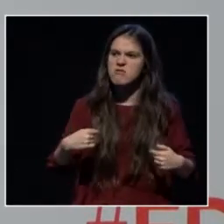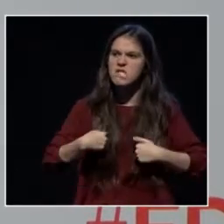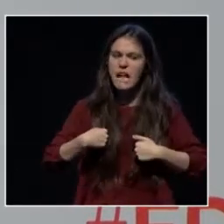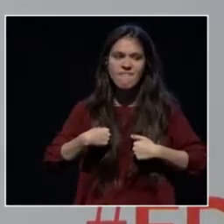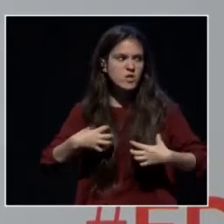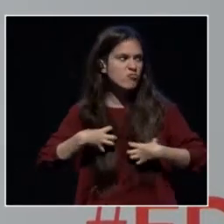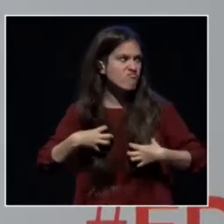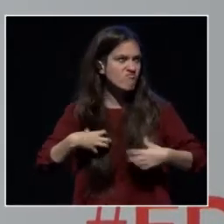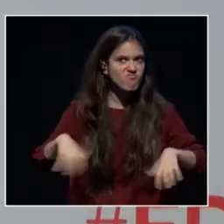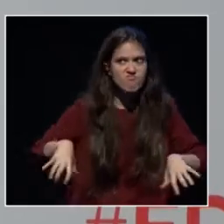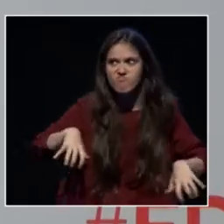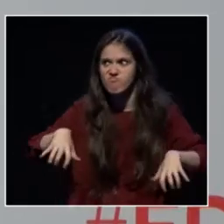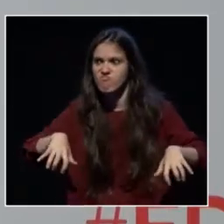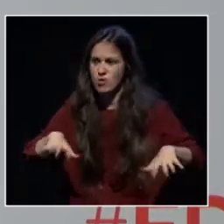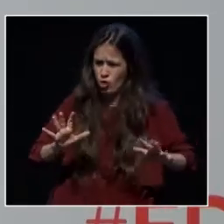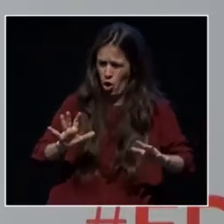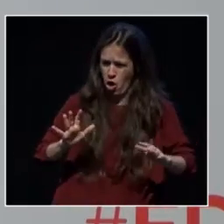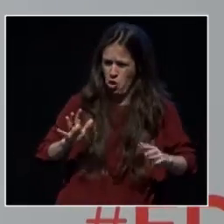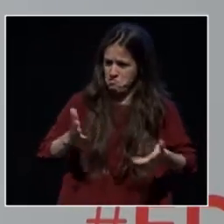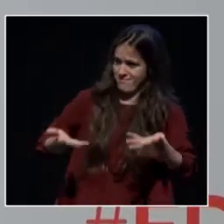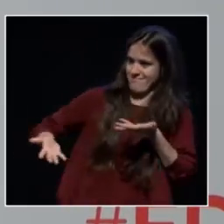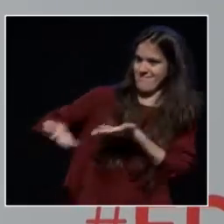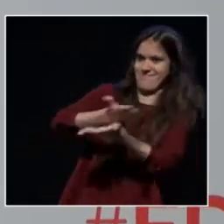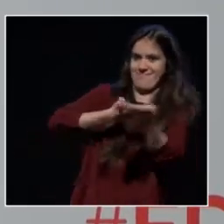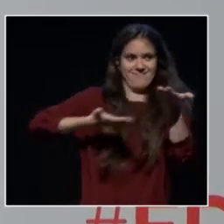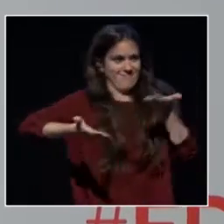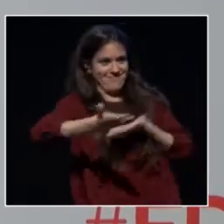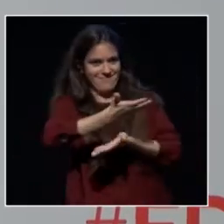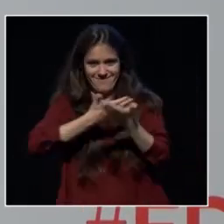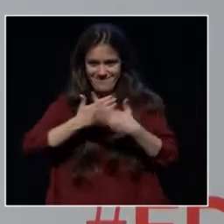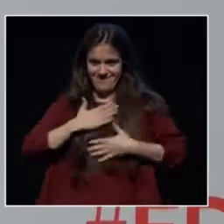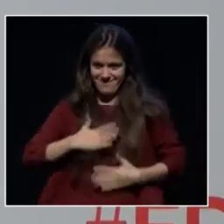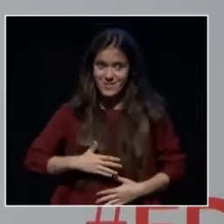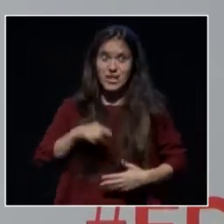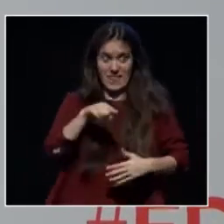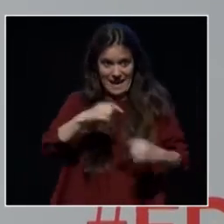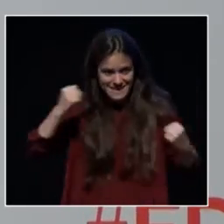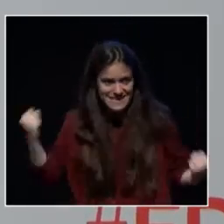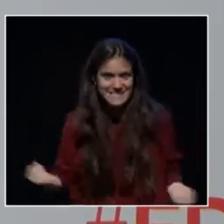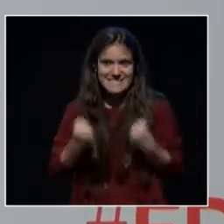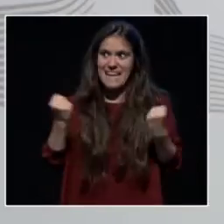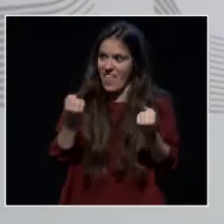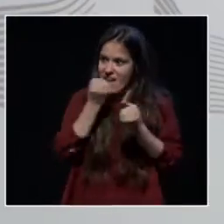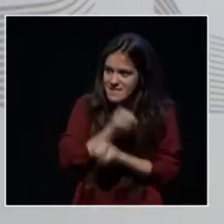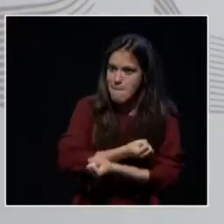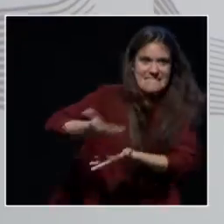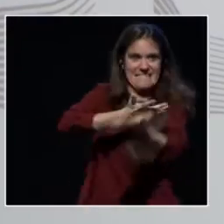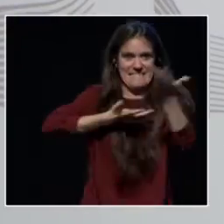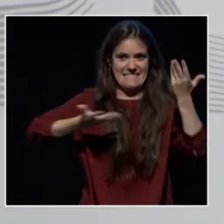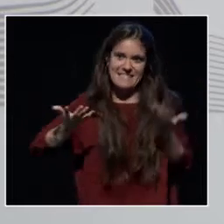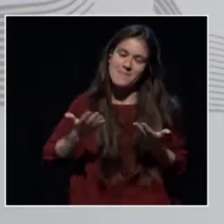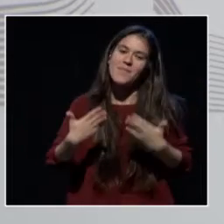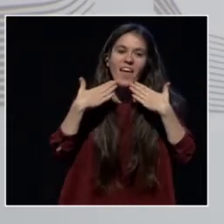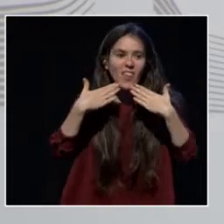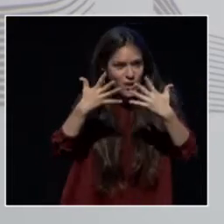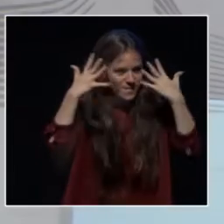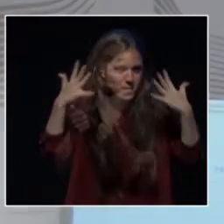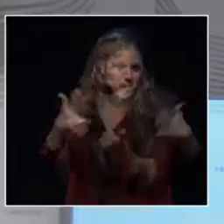Human being is also selfless being. So your selflessness has to get into action. That's what the message is. Thank you very much.